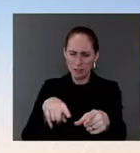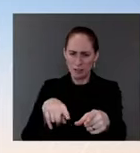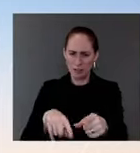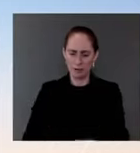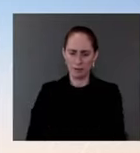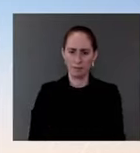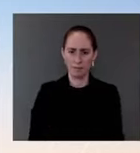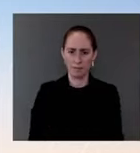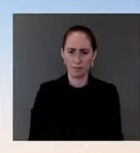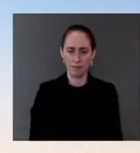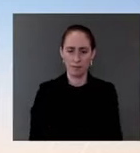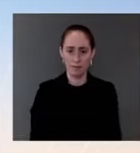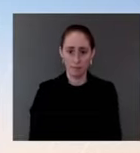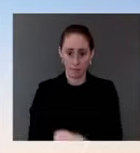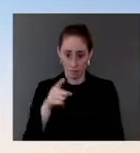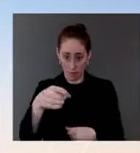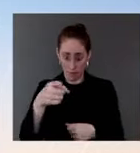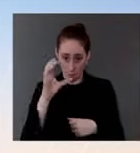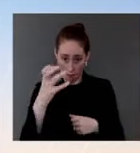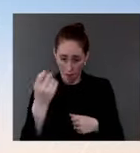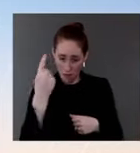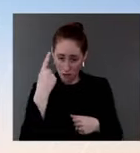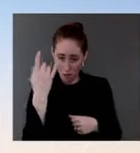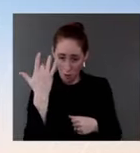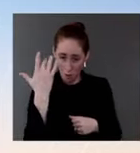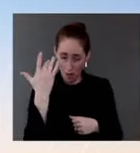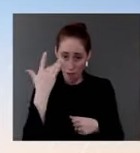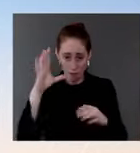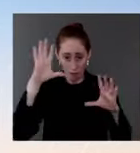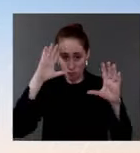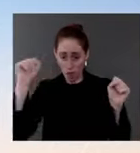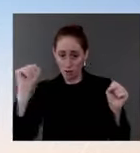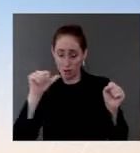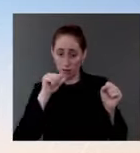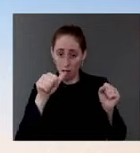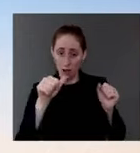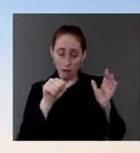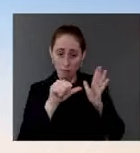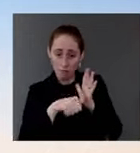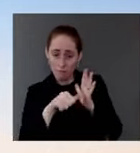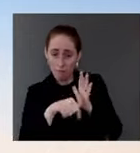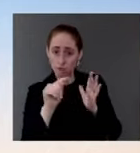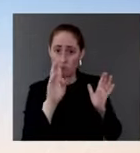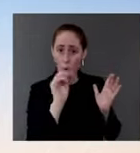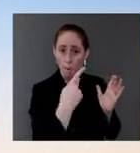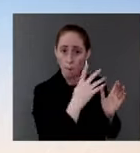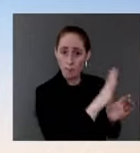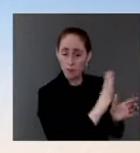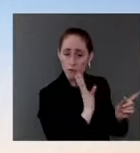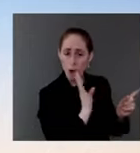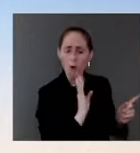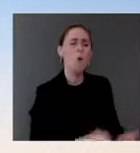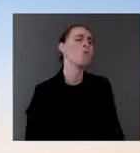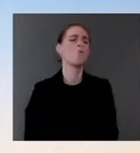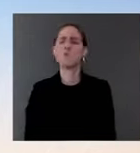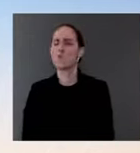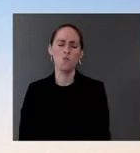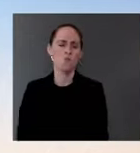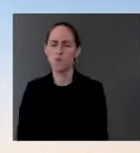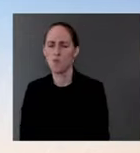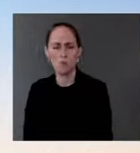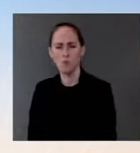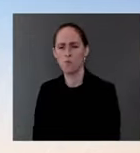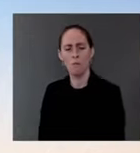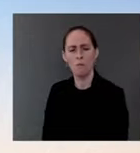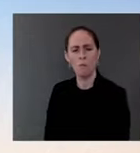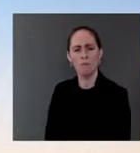No, I don't think that's what I was saying. Why isn't President Biden pushing back on the misinformation that the former president is putting out? Look,